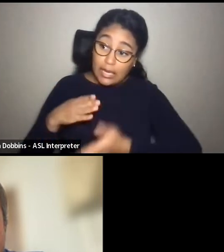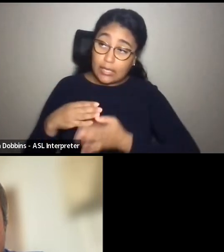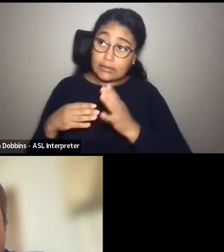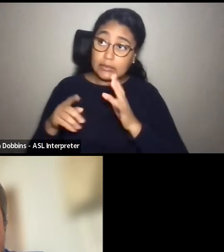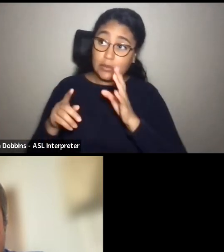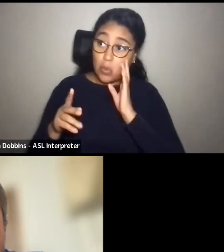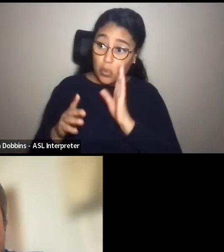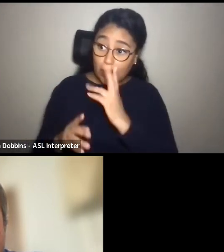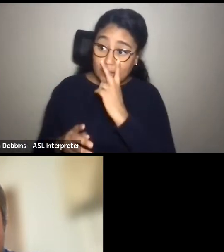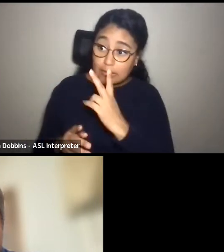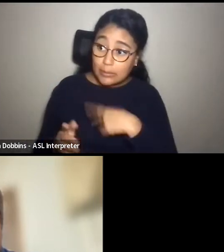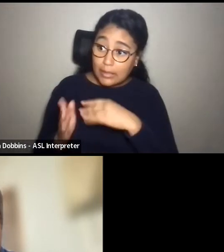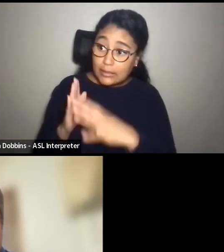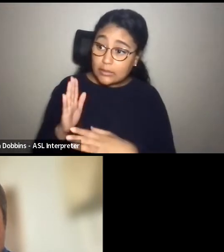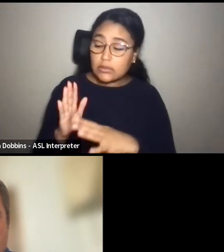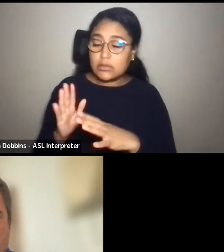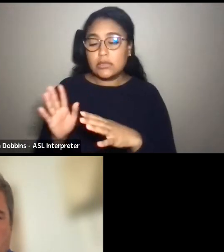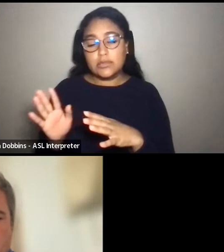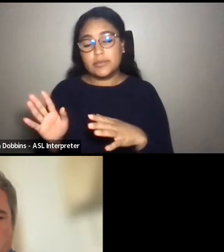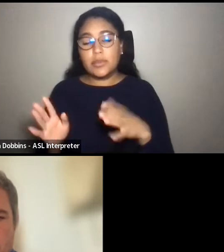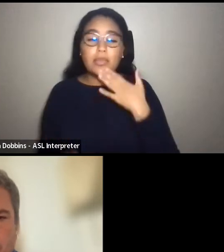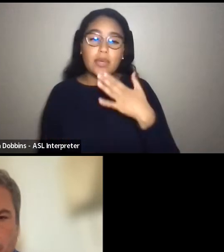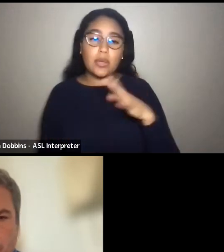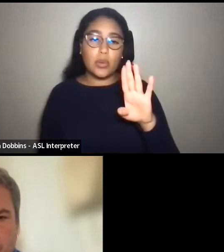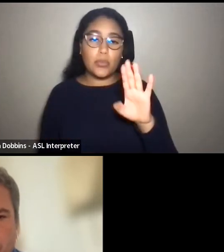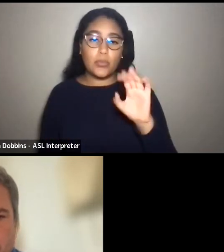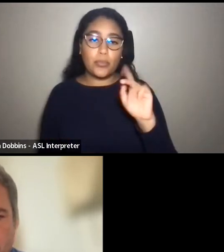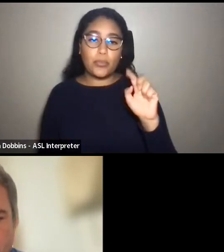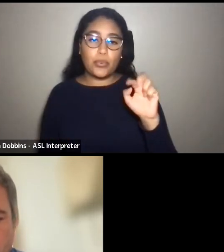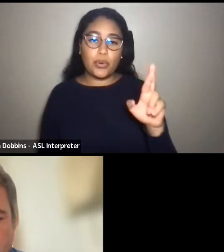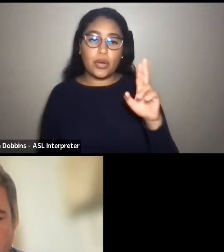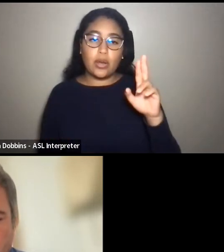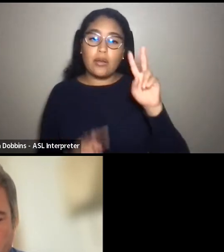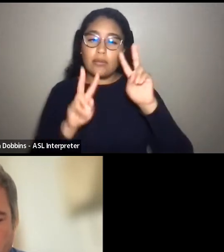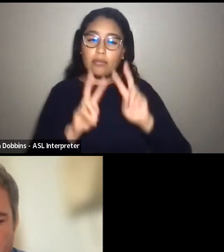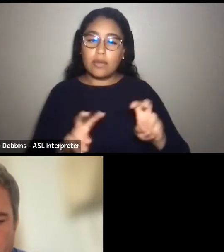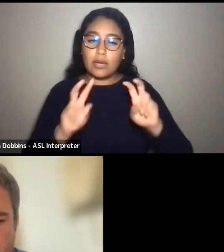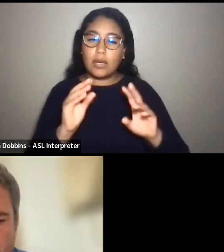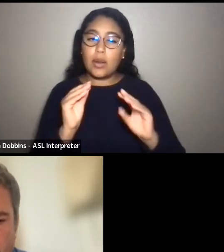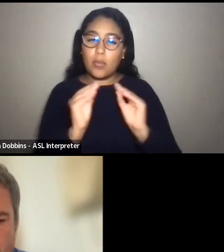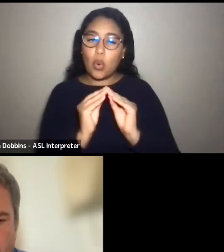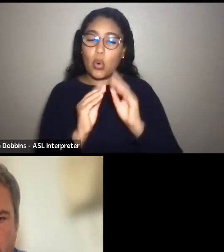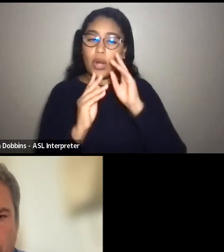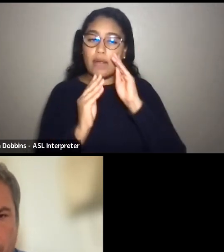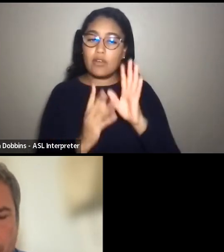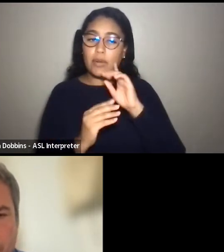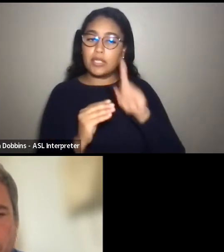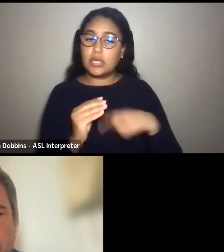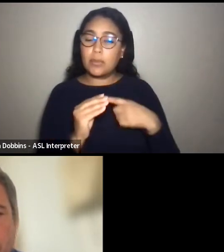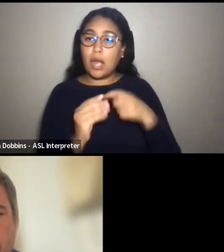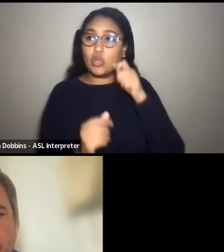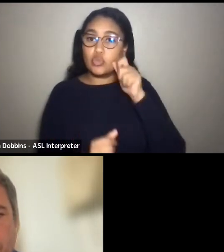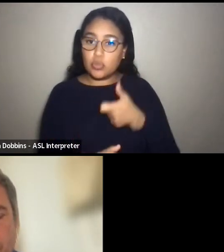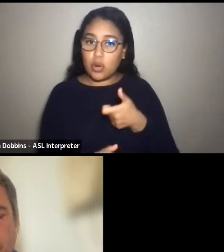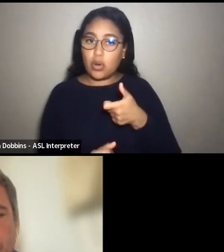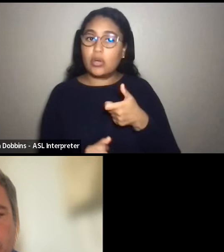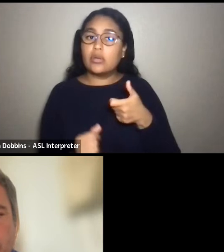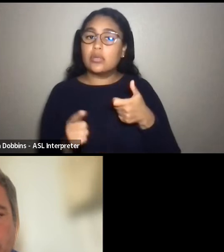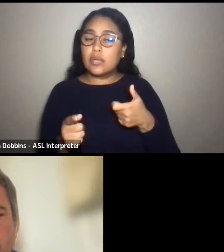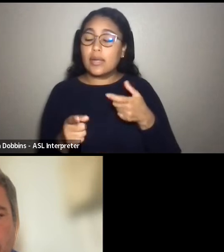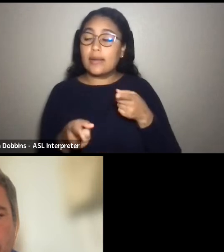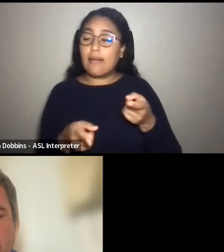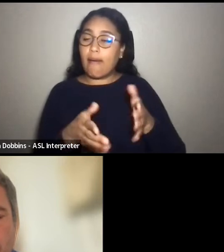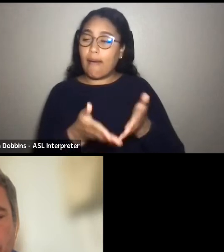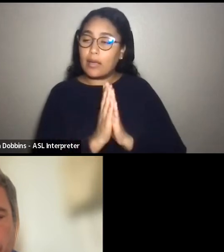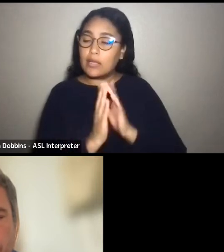for reaching out and finding out information about tomorrow's events, and reaching out and asking